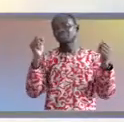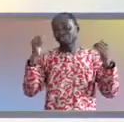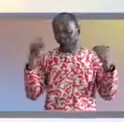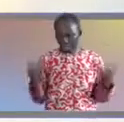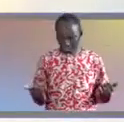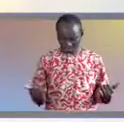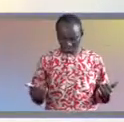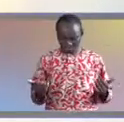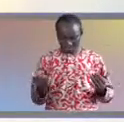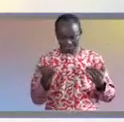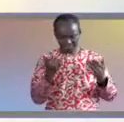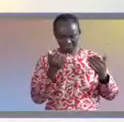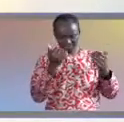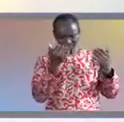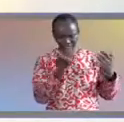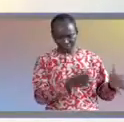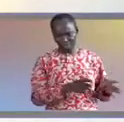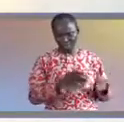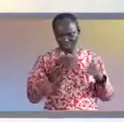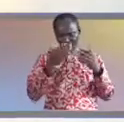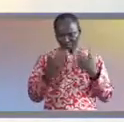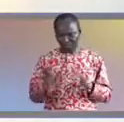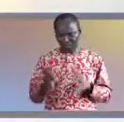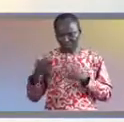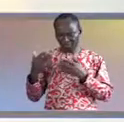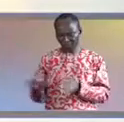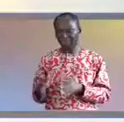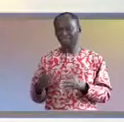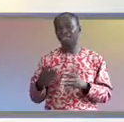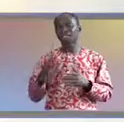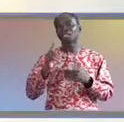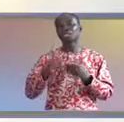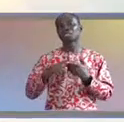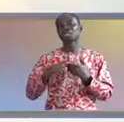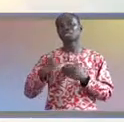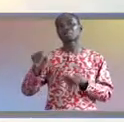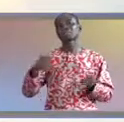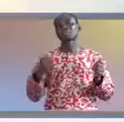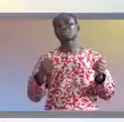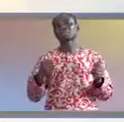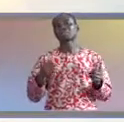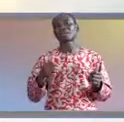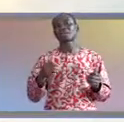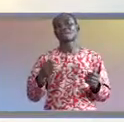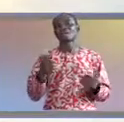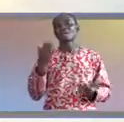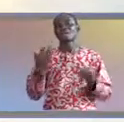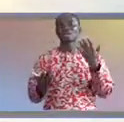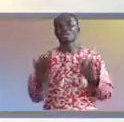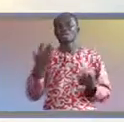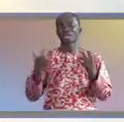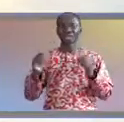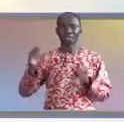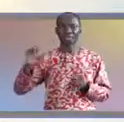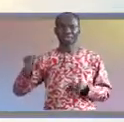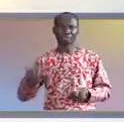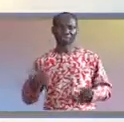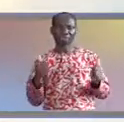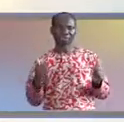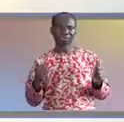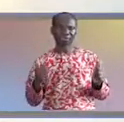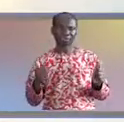oja esubo enti oja esubo ebe ye esubo a etoso nan na ye bre na so nti ya mepa